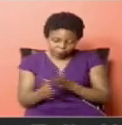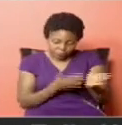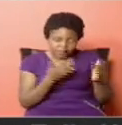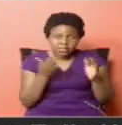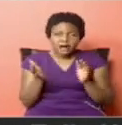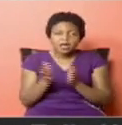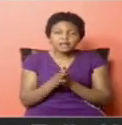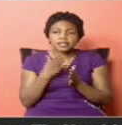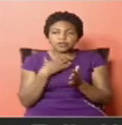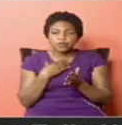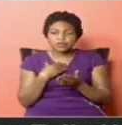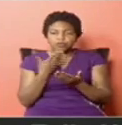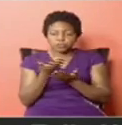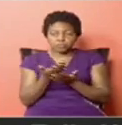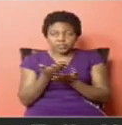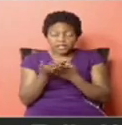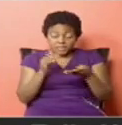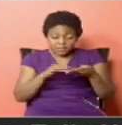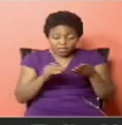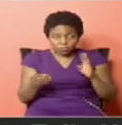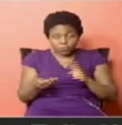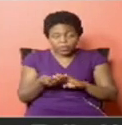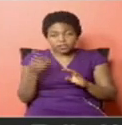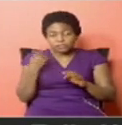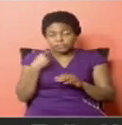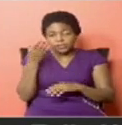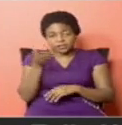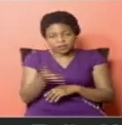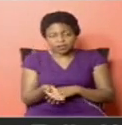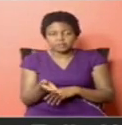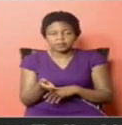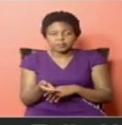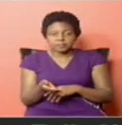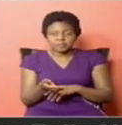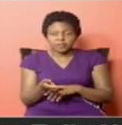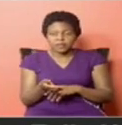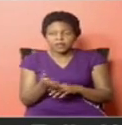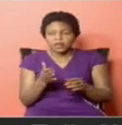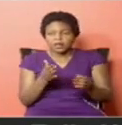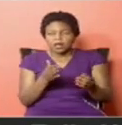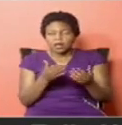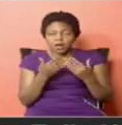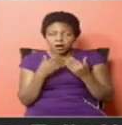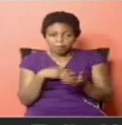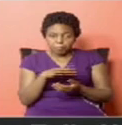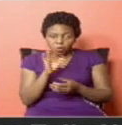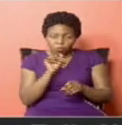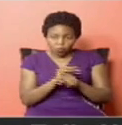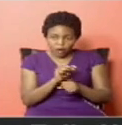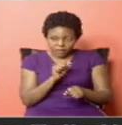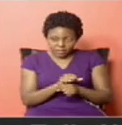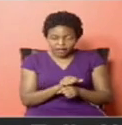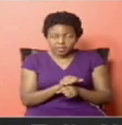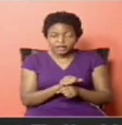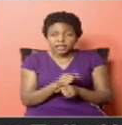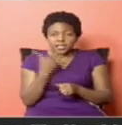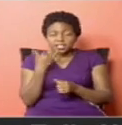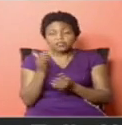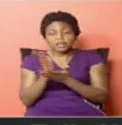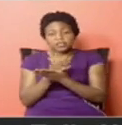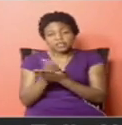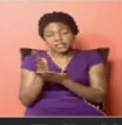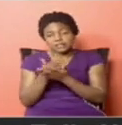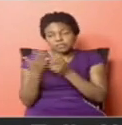encourage the stakeholders who are here that much of this effort is a shared